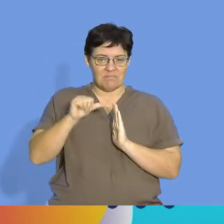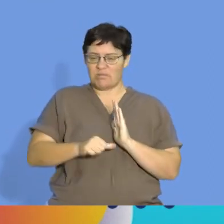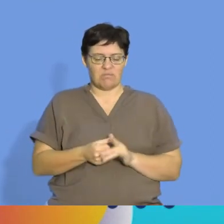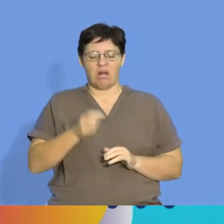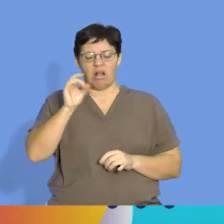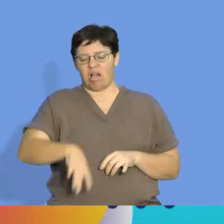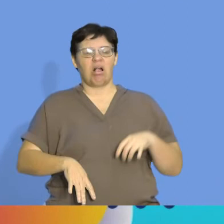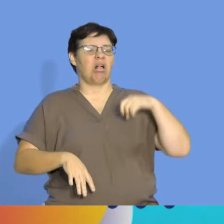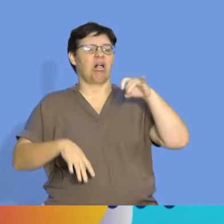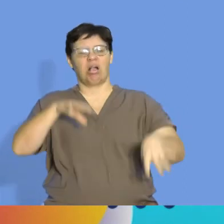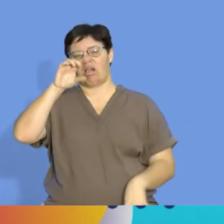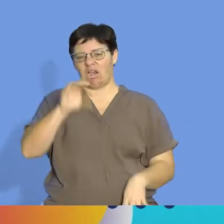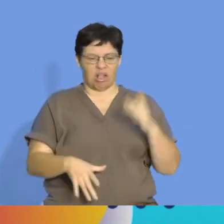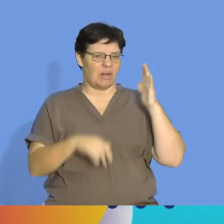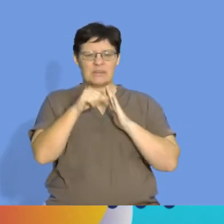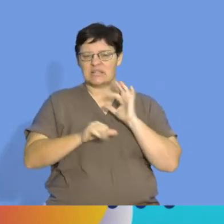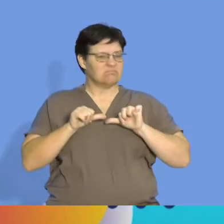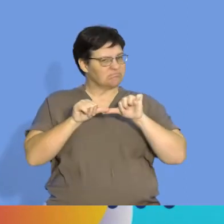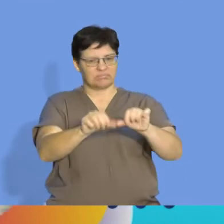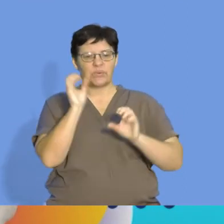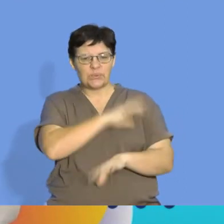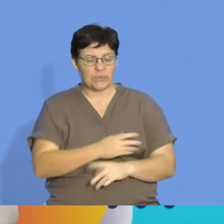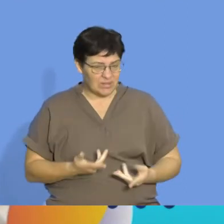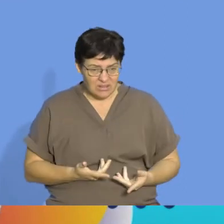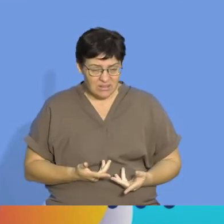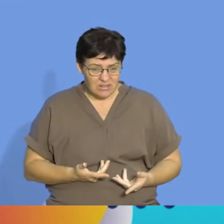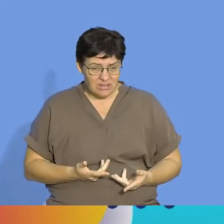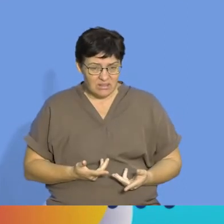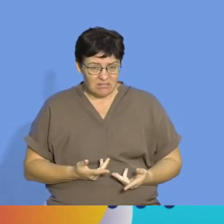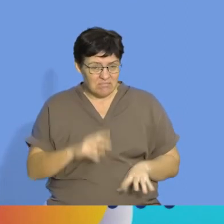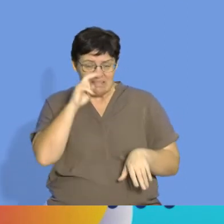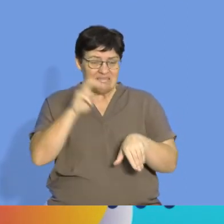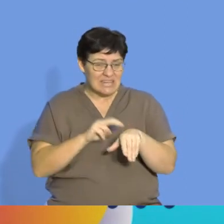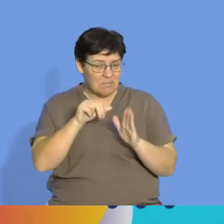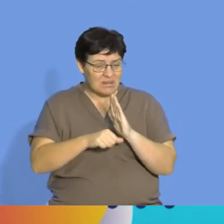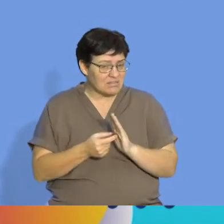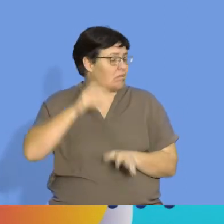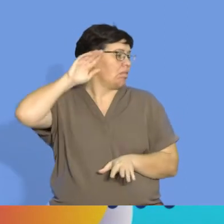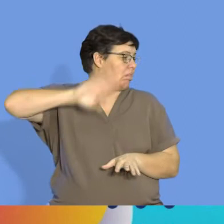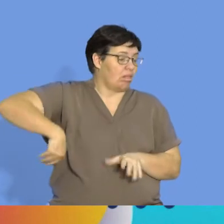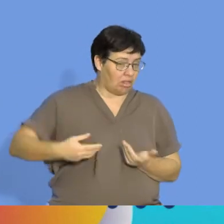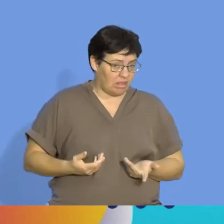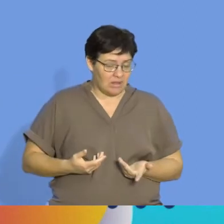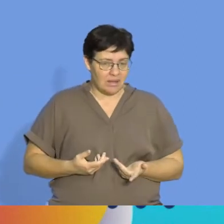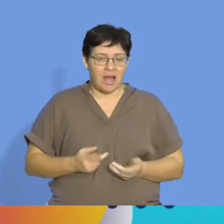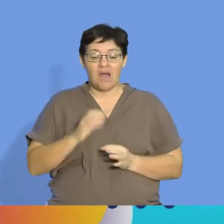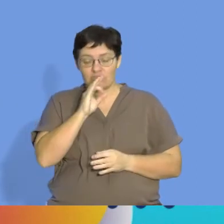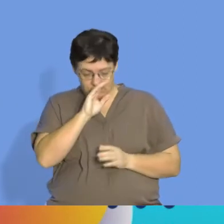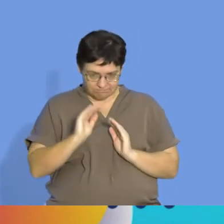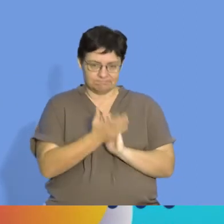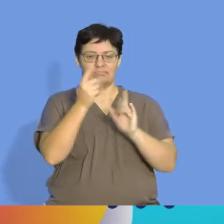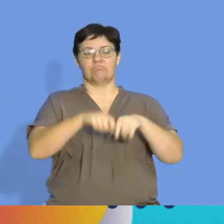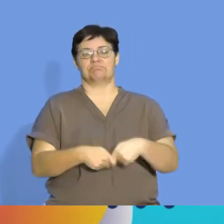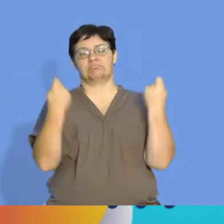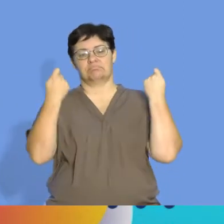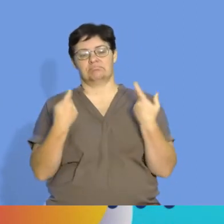maintain your land and buildings, your properties, your vehicles, your equipment, whatever else needs maintenance, if you do not